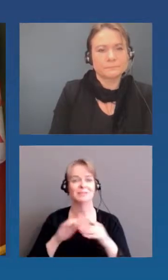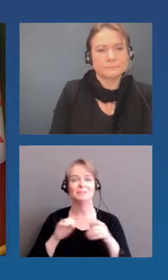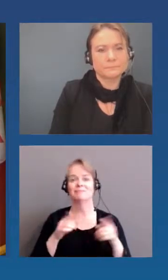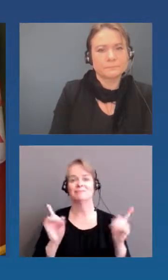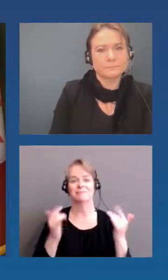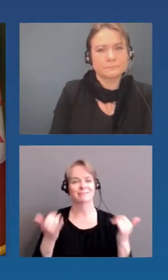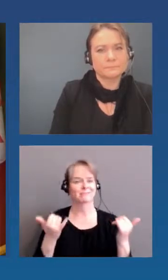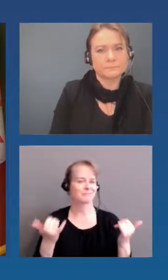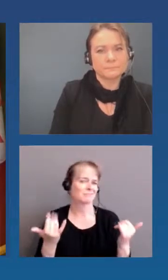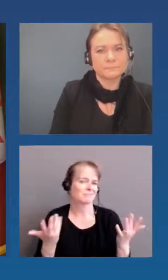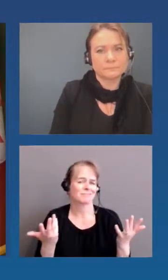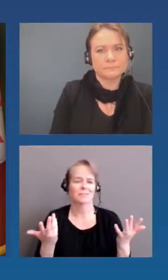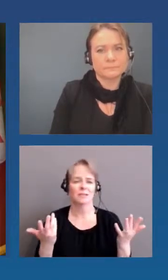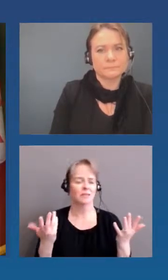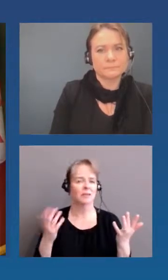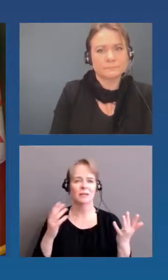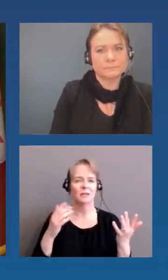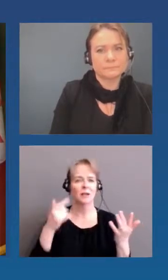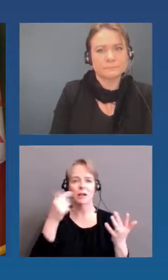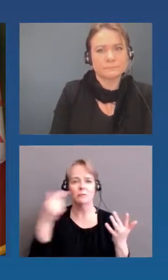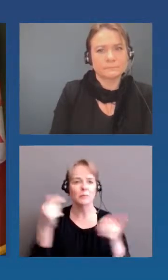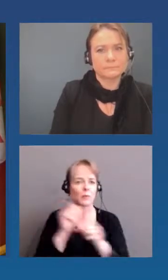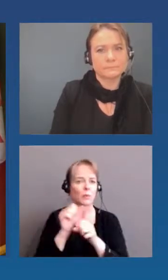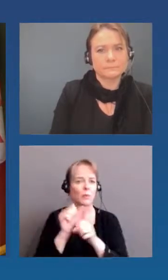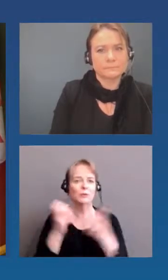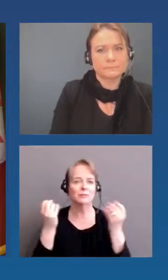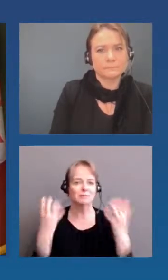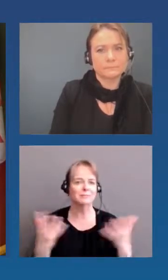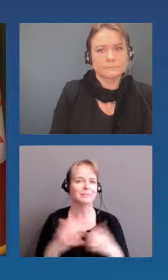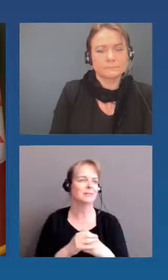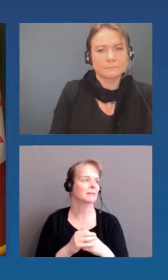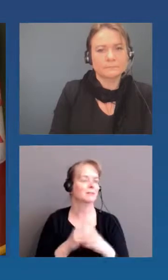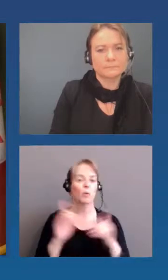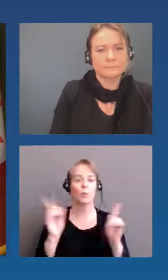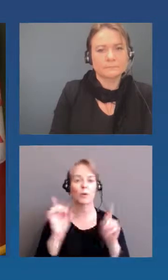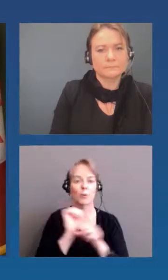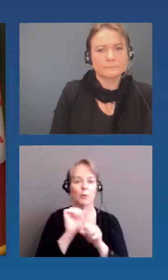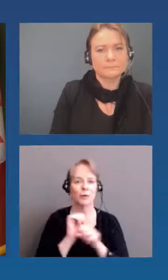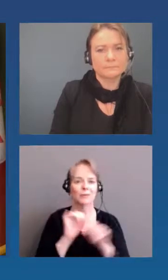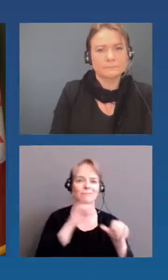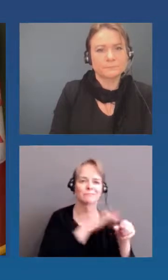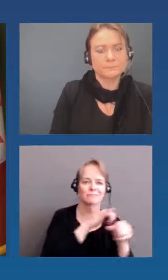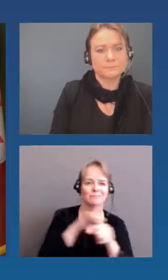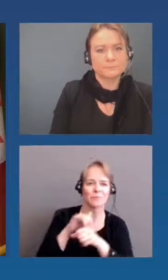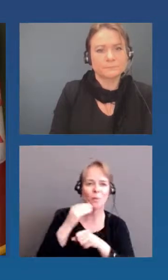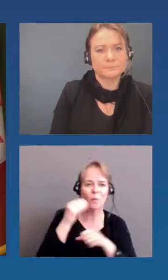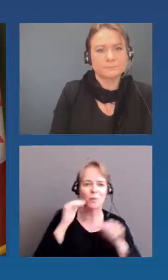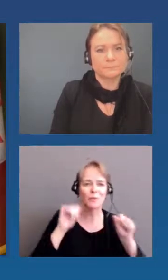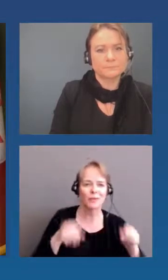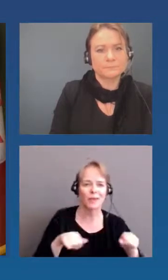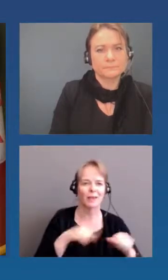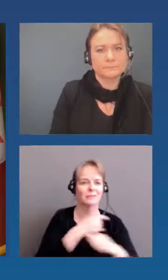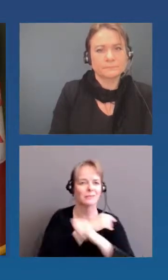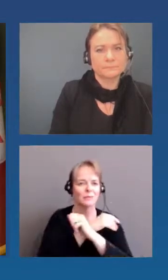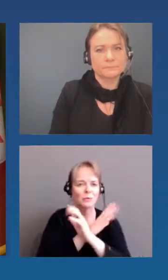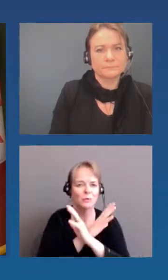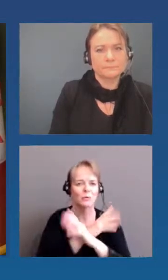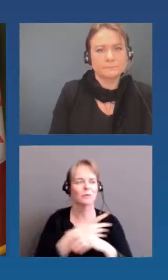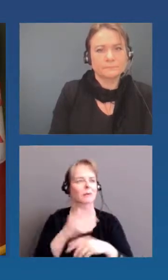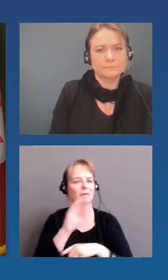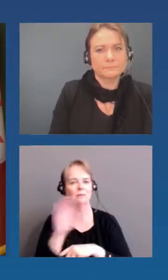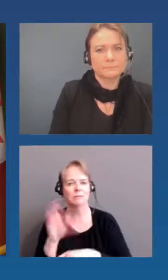of, government town in our high tech industry, that helps. I think they